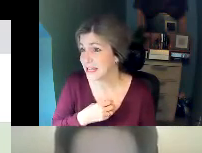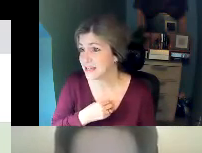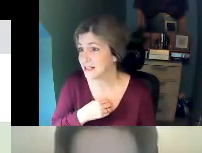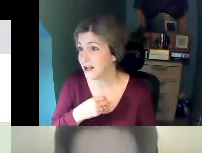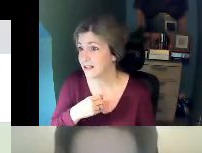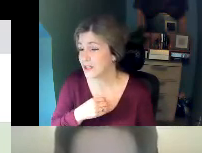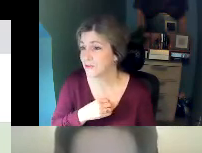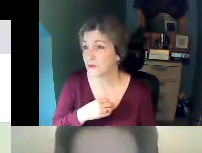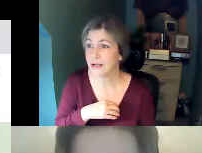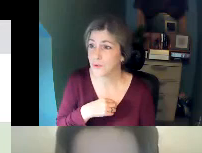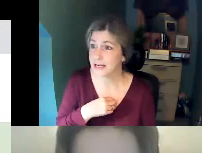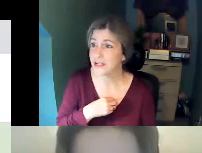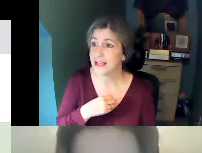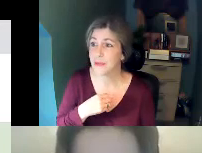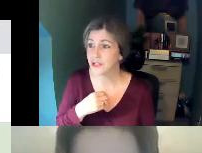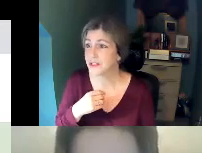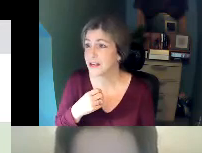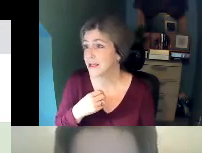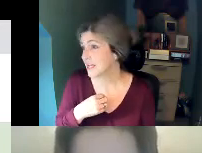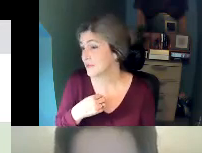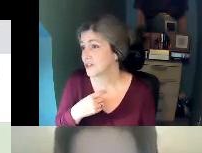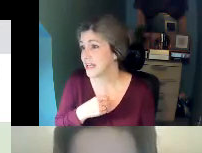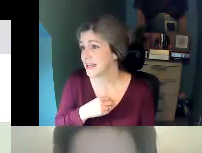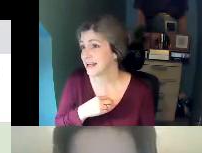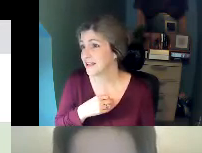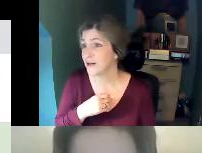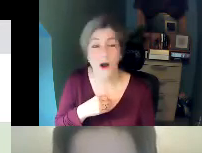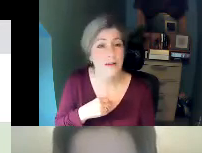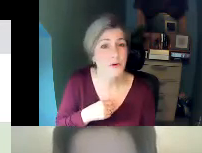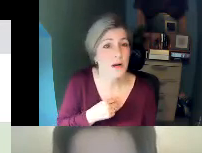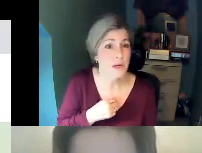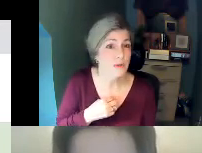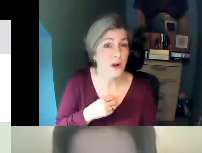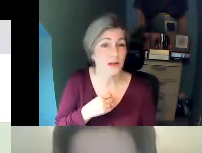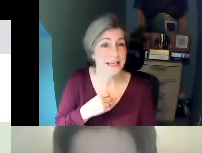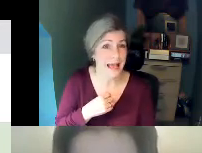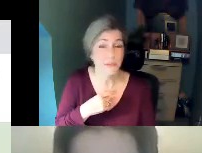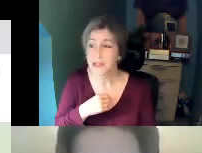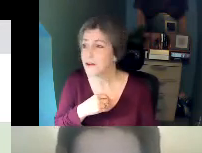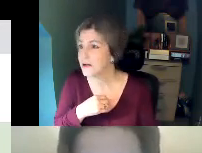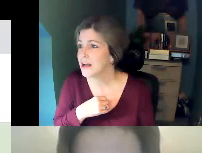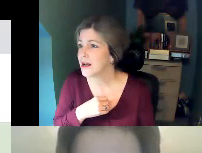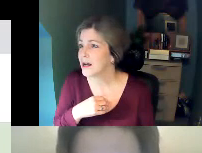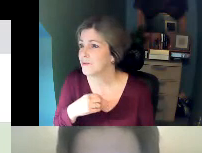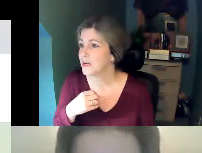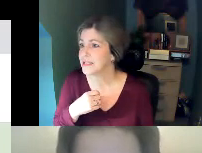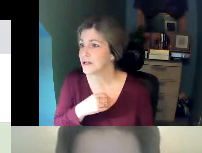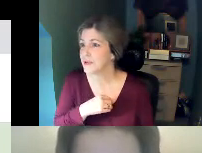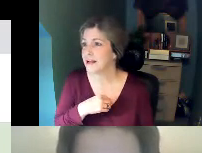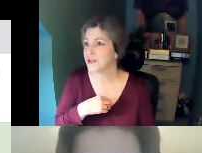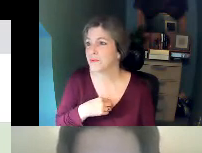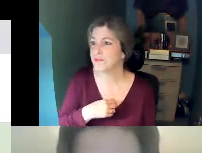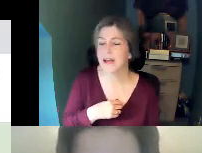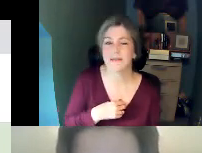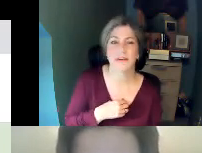decide on attending college after graduation. He mentioned taking a year off, or what we would call a gap year. Would he